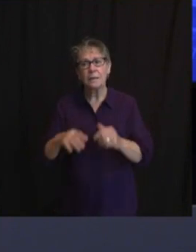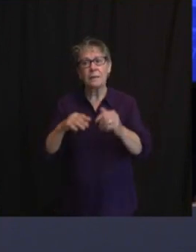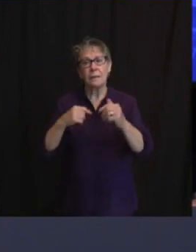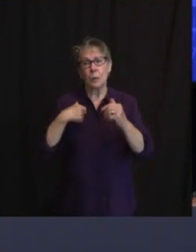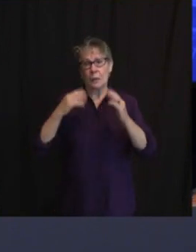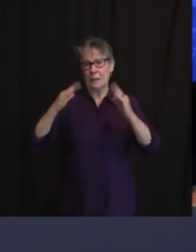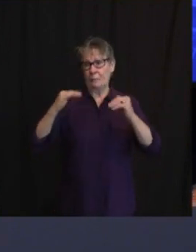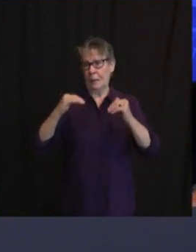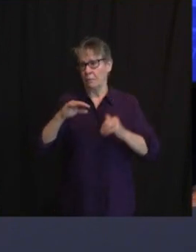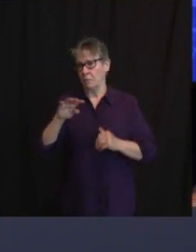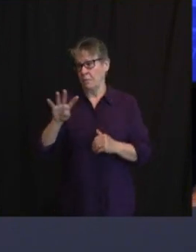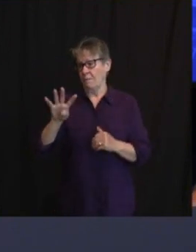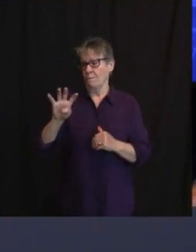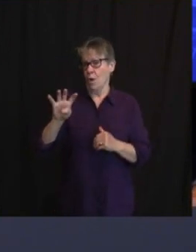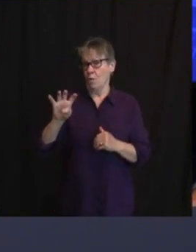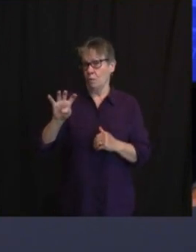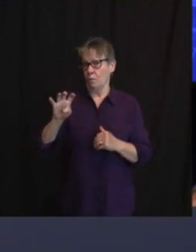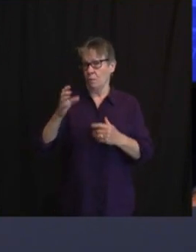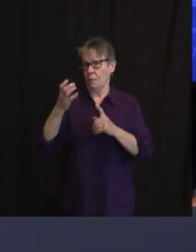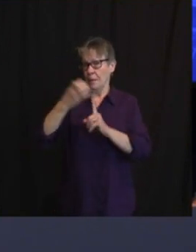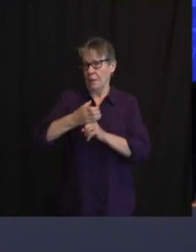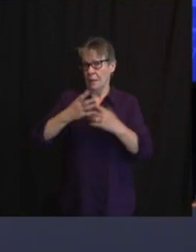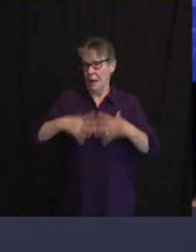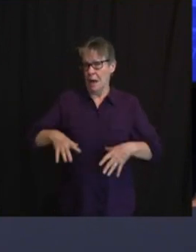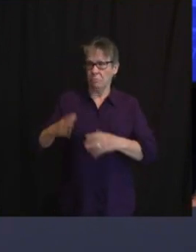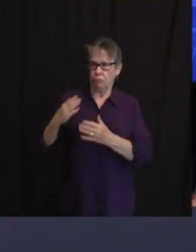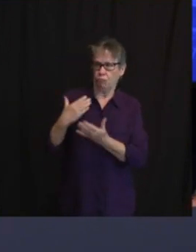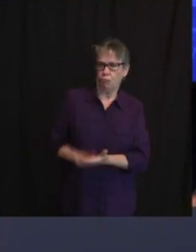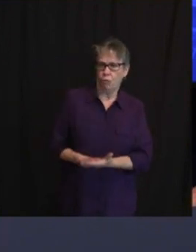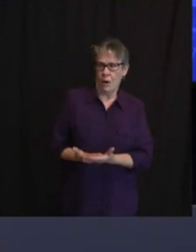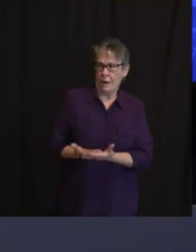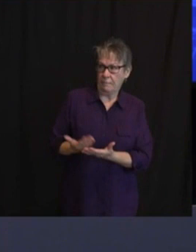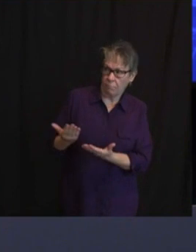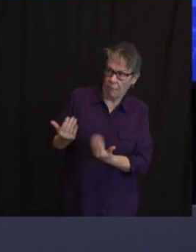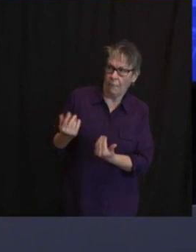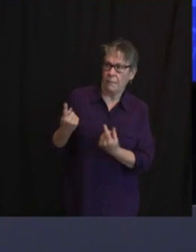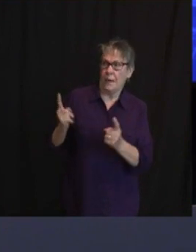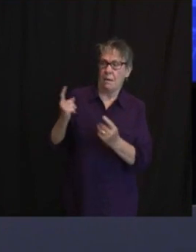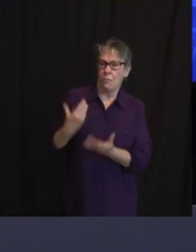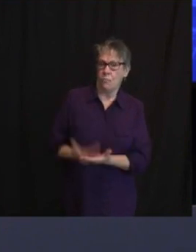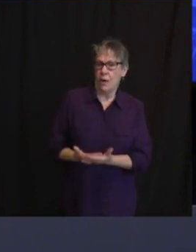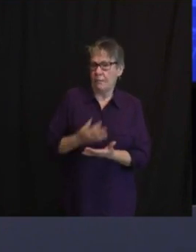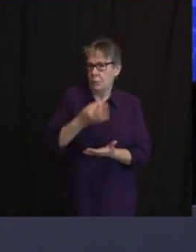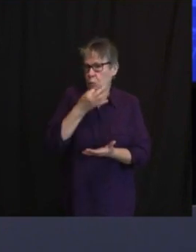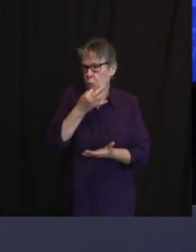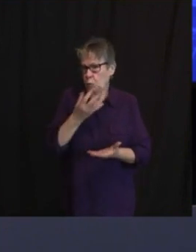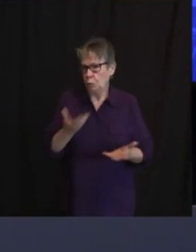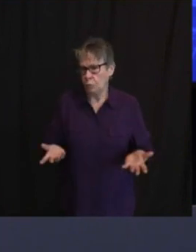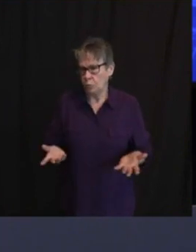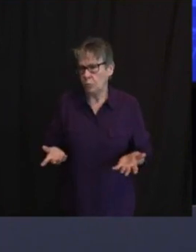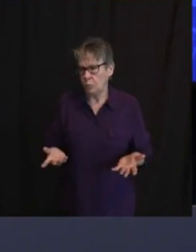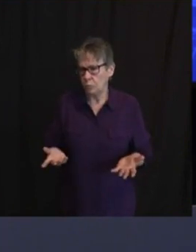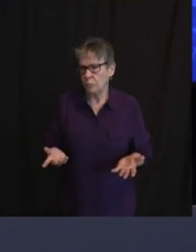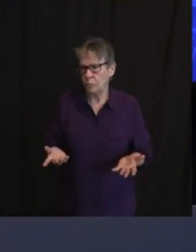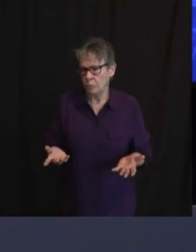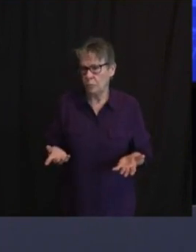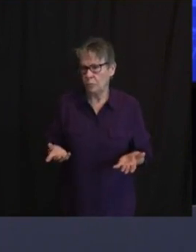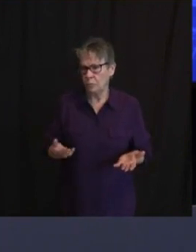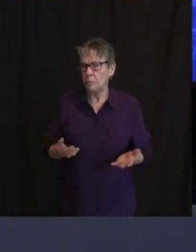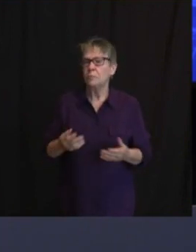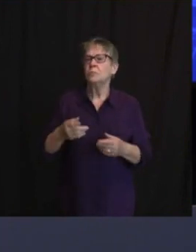supply, and the burn rate on those gowns is phenomenal. So we're glad to report 400,000 coming in. And lastly,